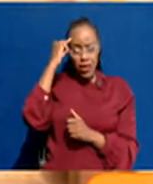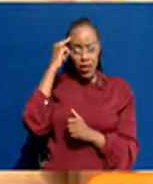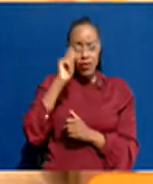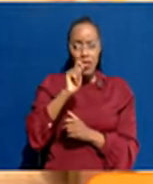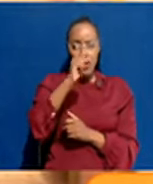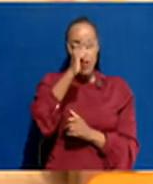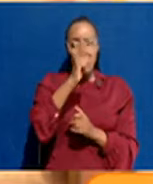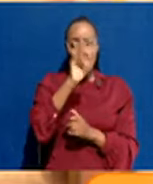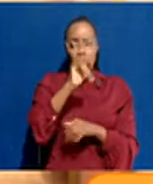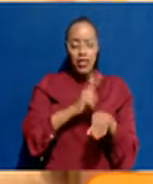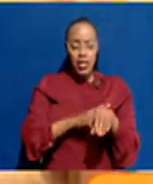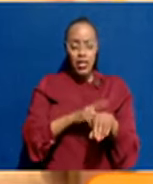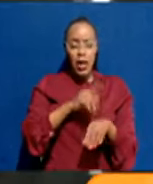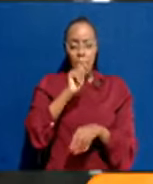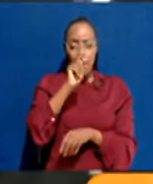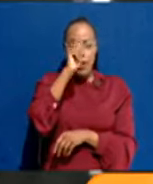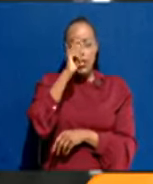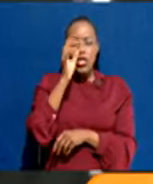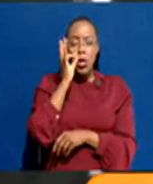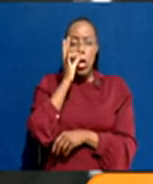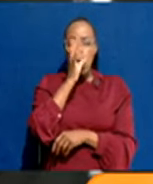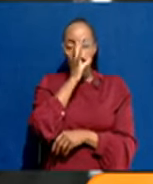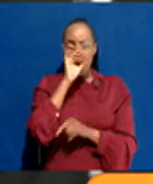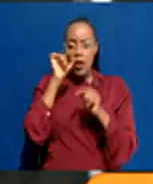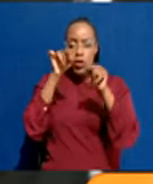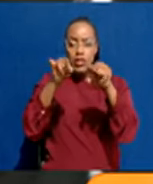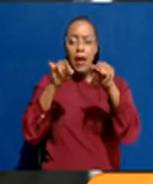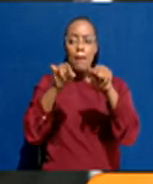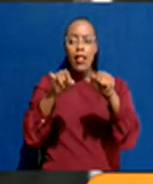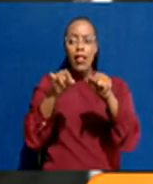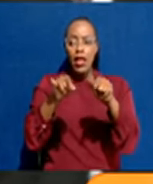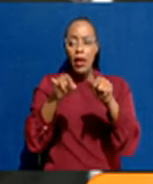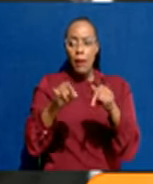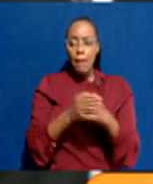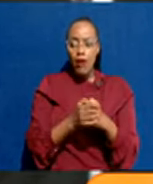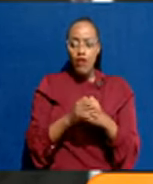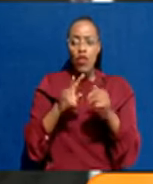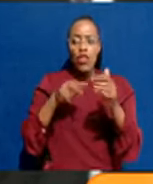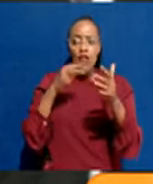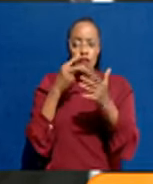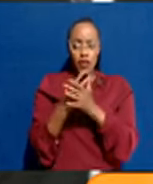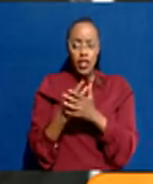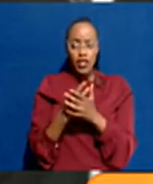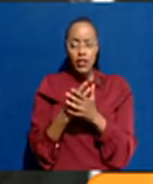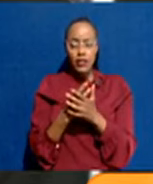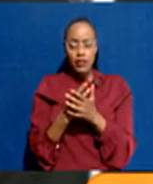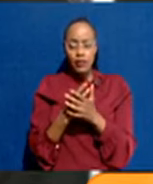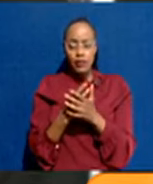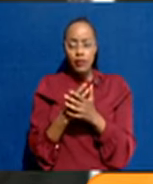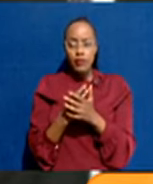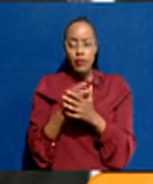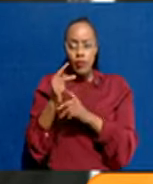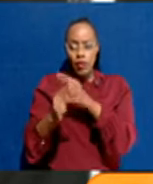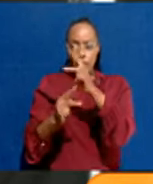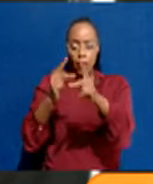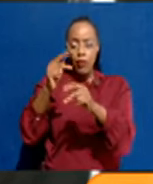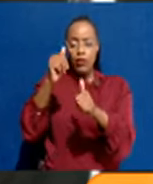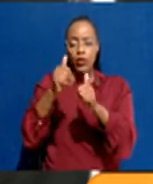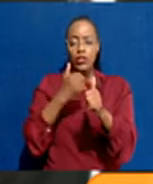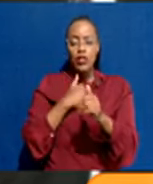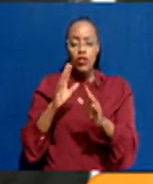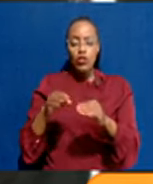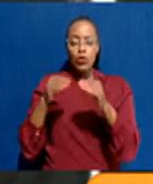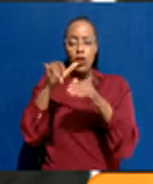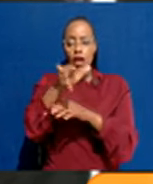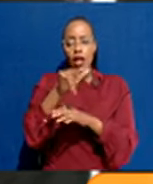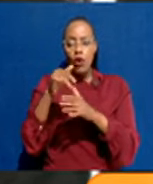president at the time, Mwai Kibaki, shares in the blame of the failure of those processes to deliver a local